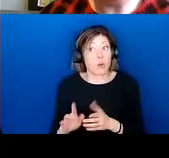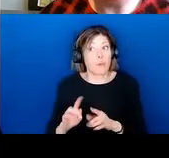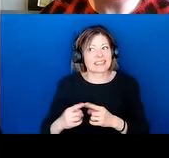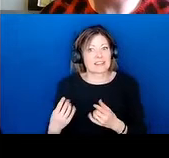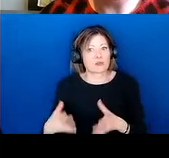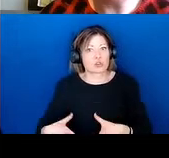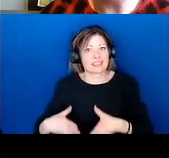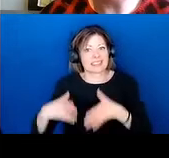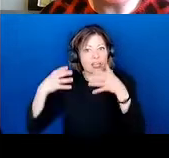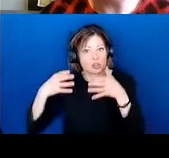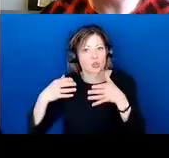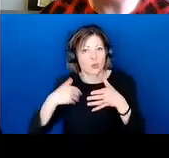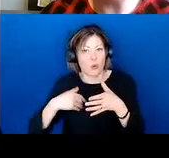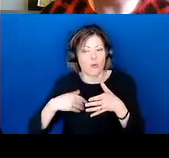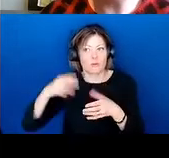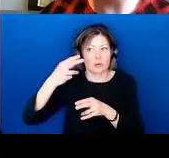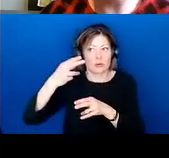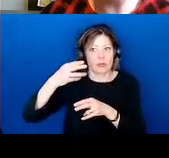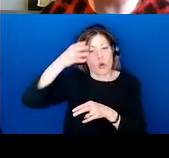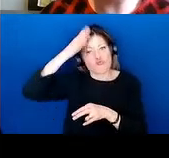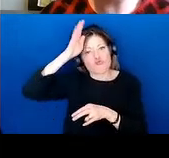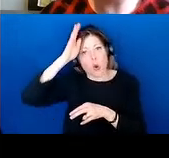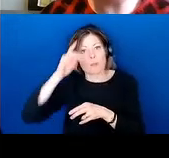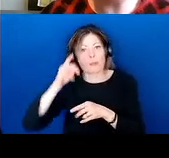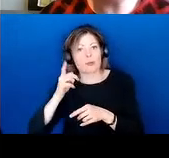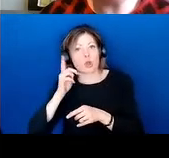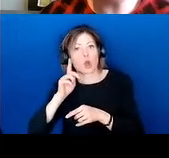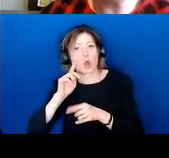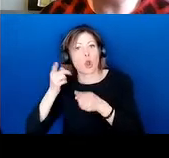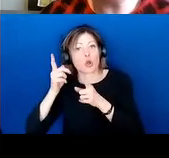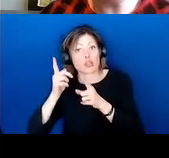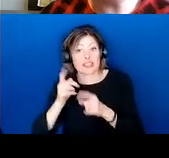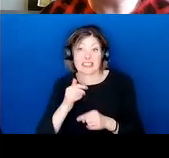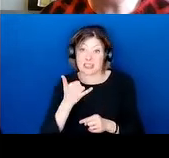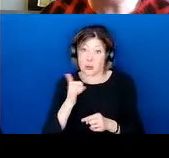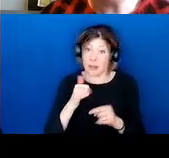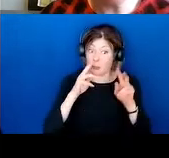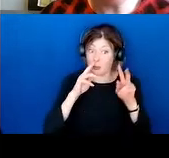goddess, so it could perhaps be described as a transgender statue.